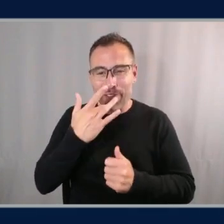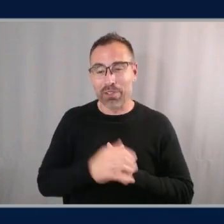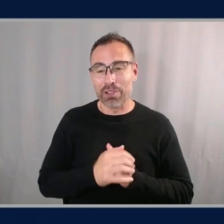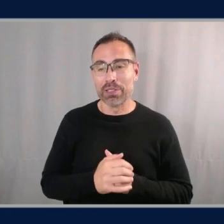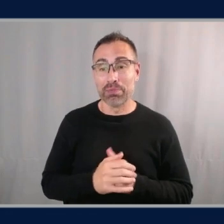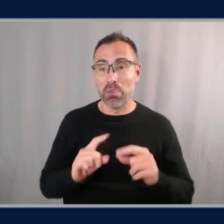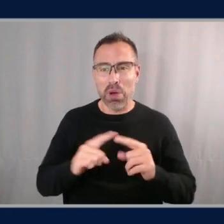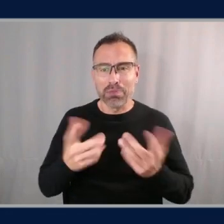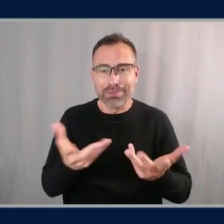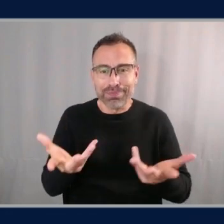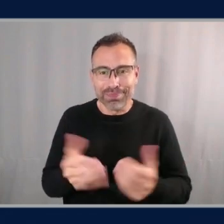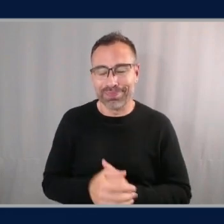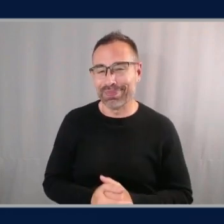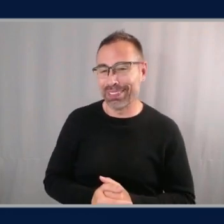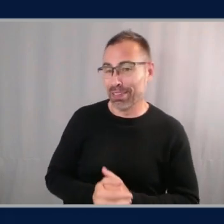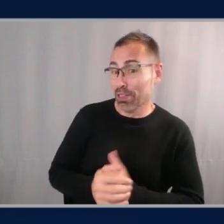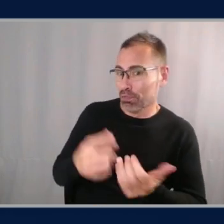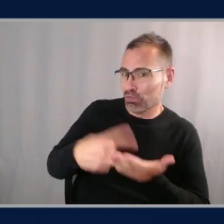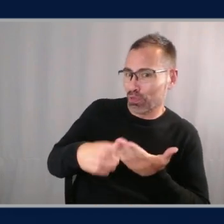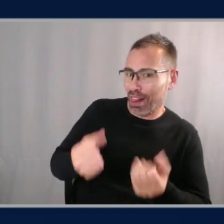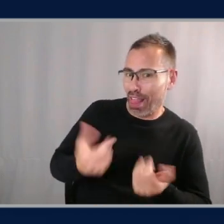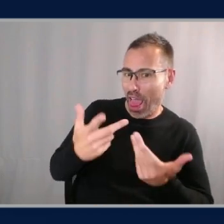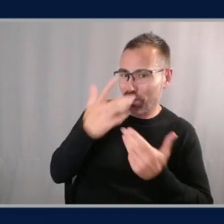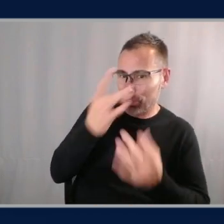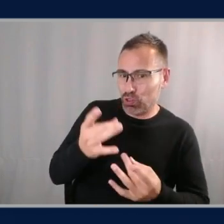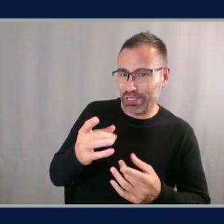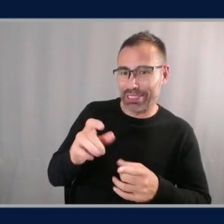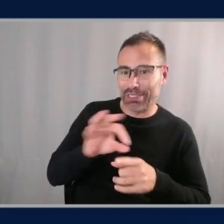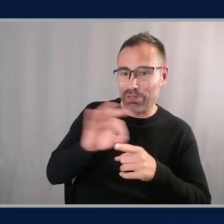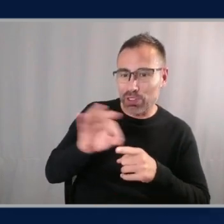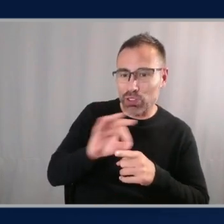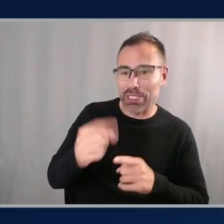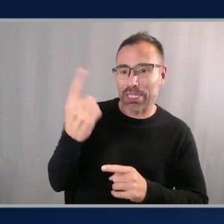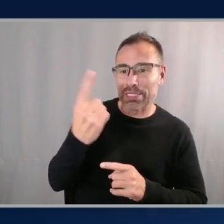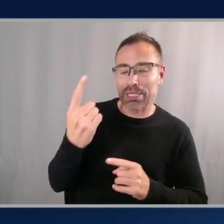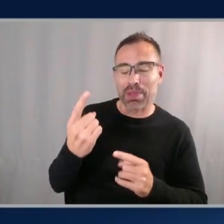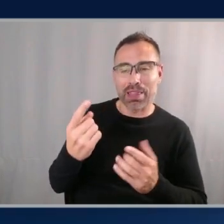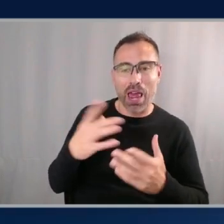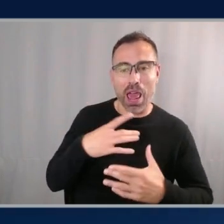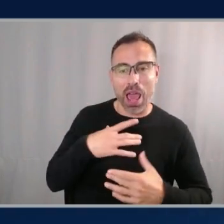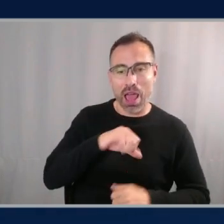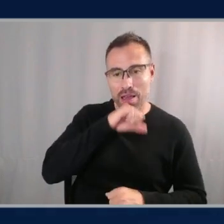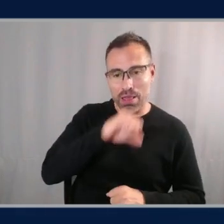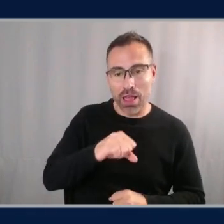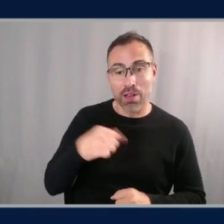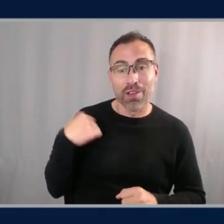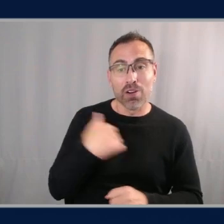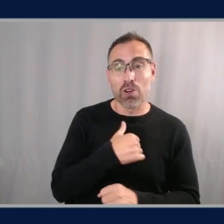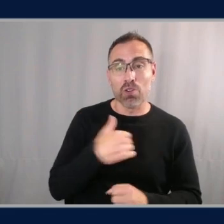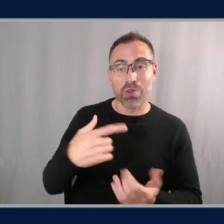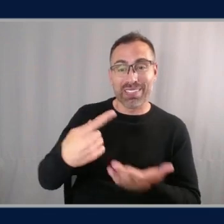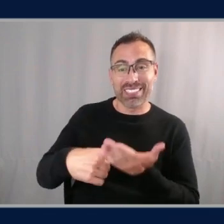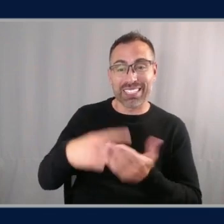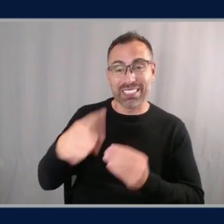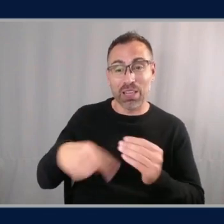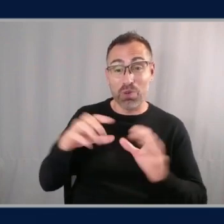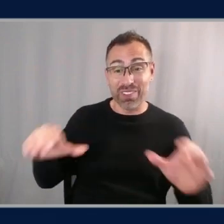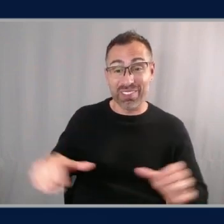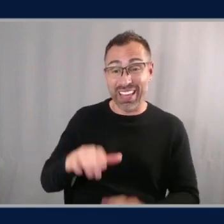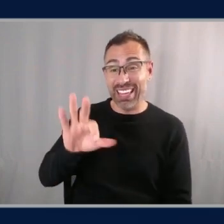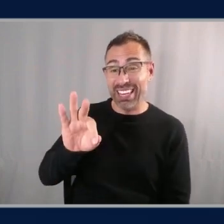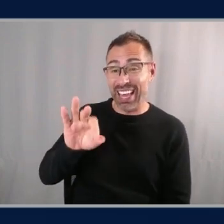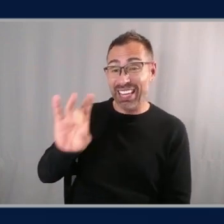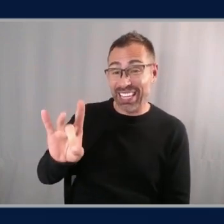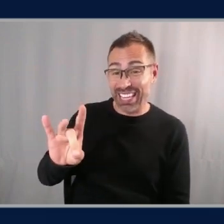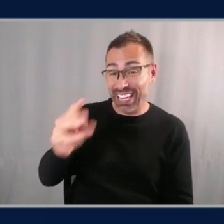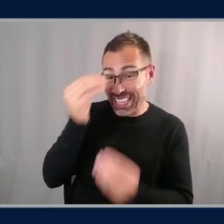lot of interesting features, and something I loved is that Andy talked about the fact that we've done 98 data and analytics launches since reInvent